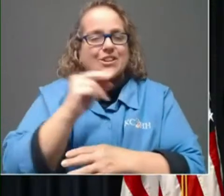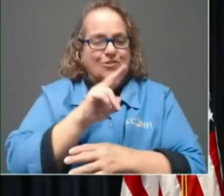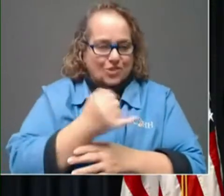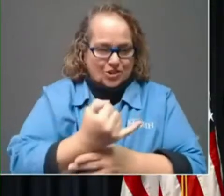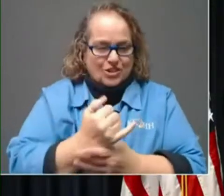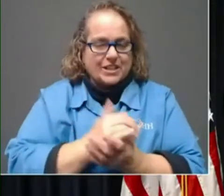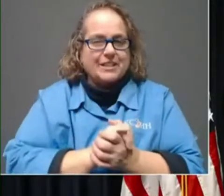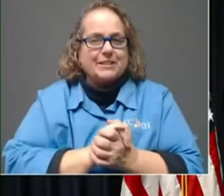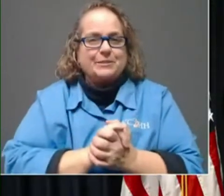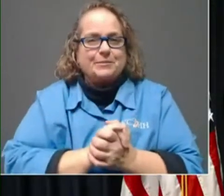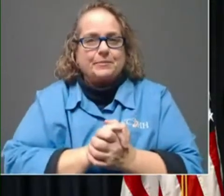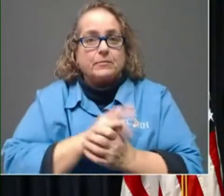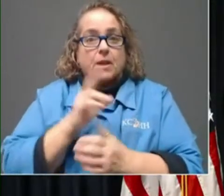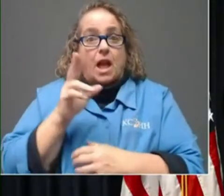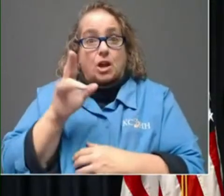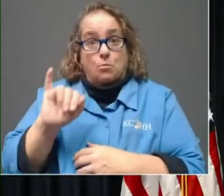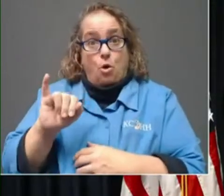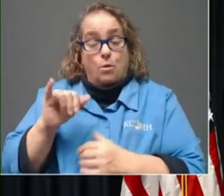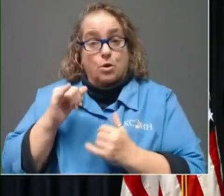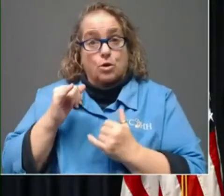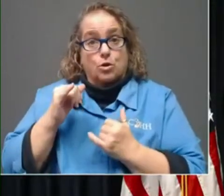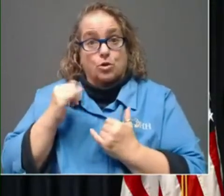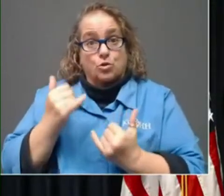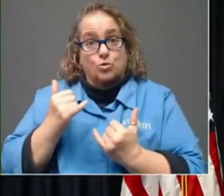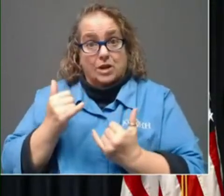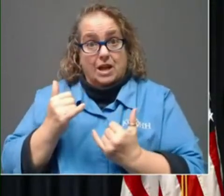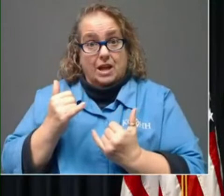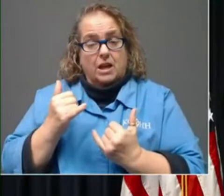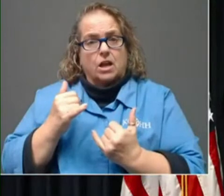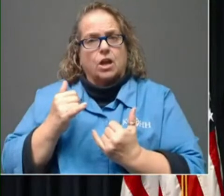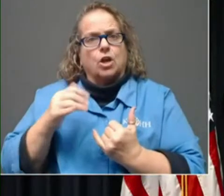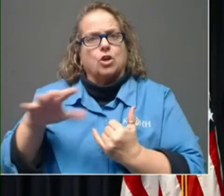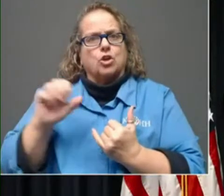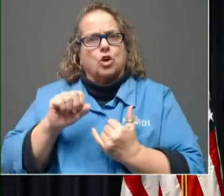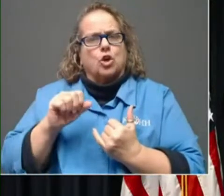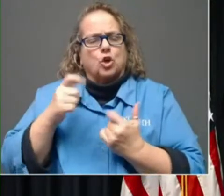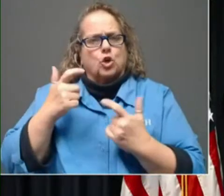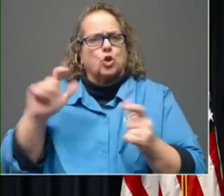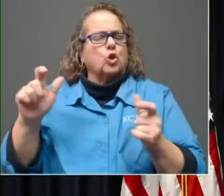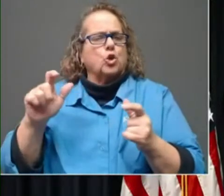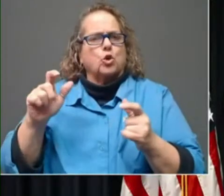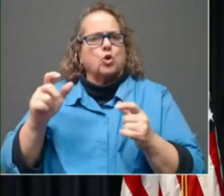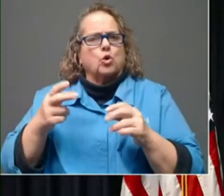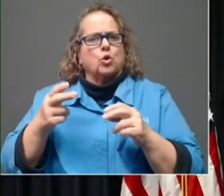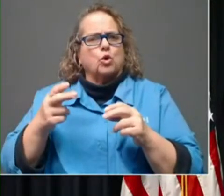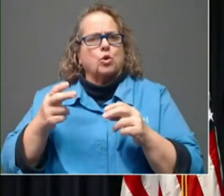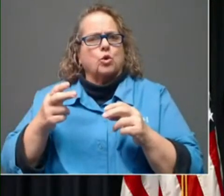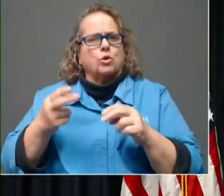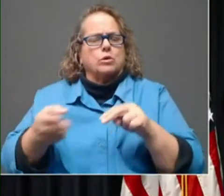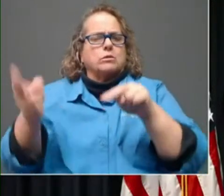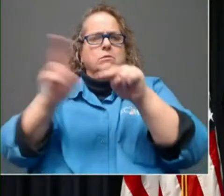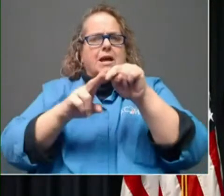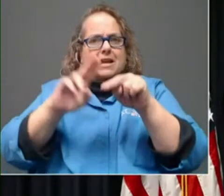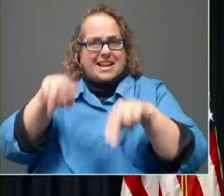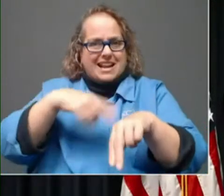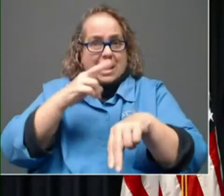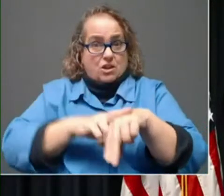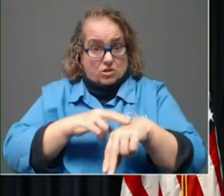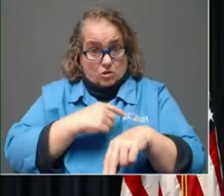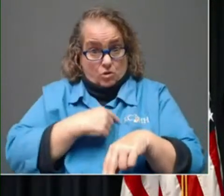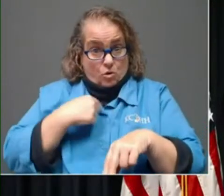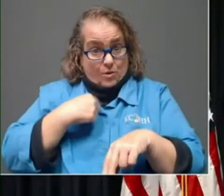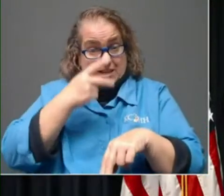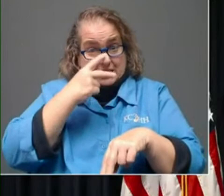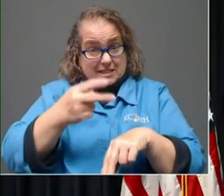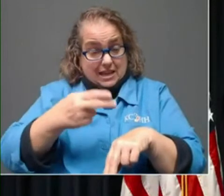Unemployment today took a huge spike nationally. Are we seeing a similar spike here in Kentucky?